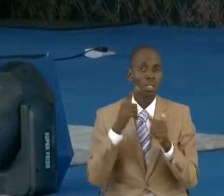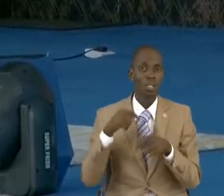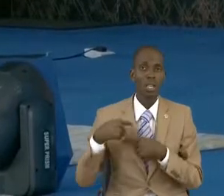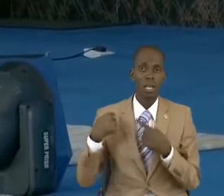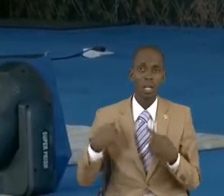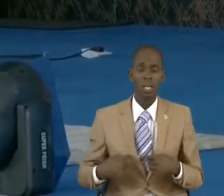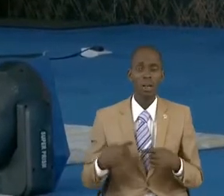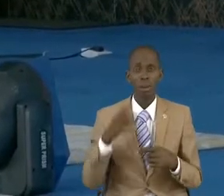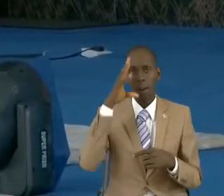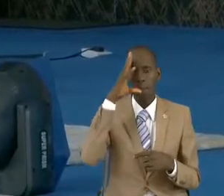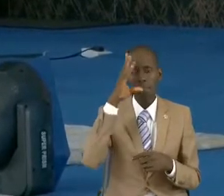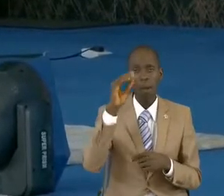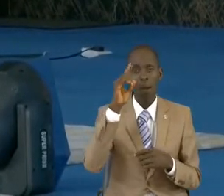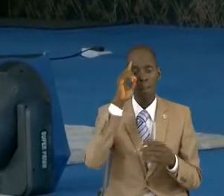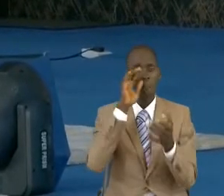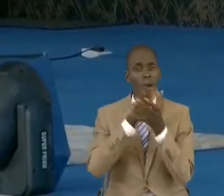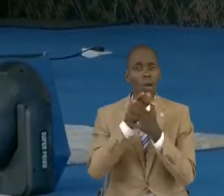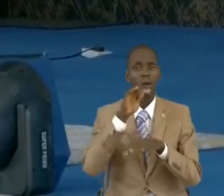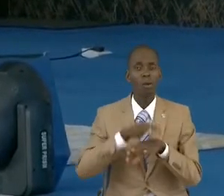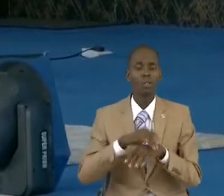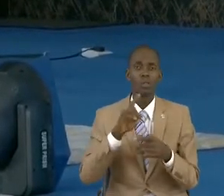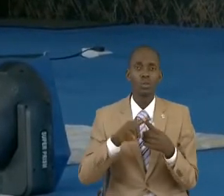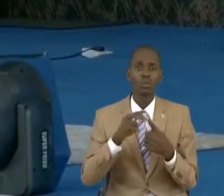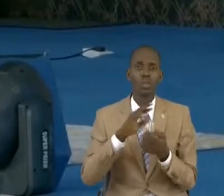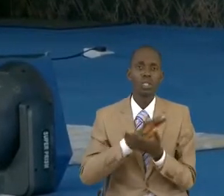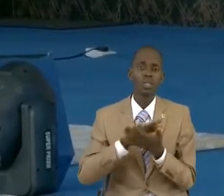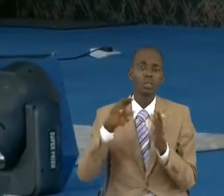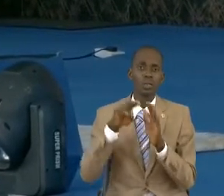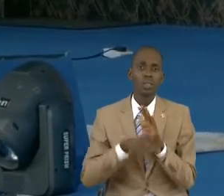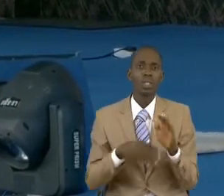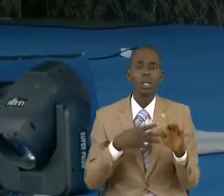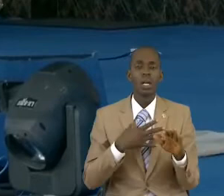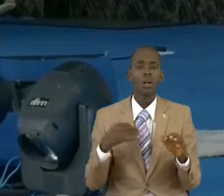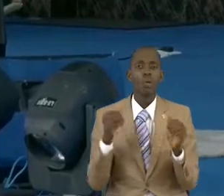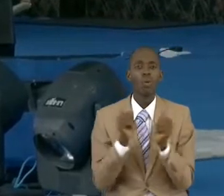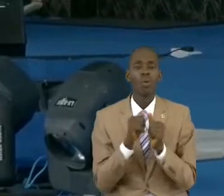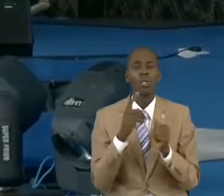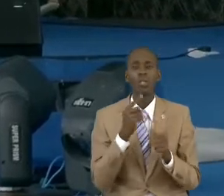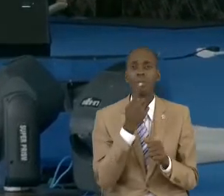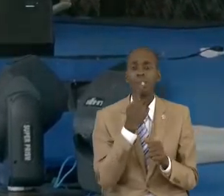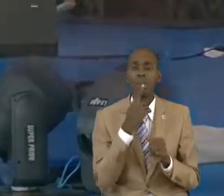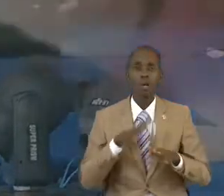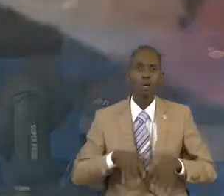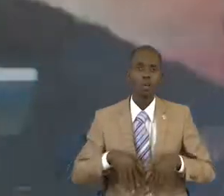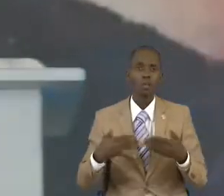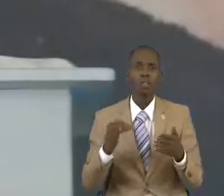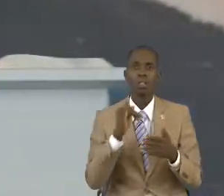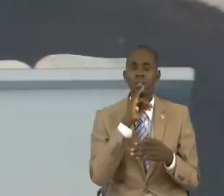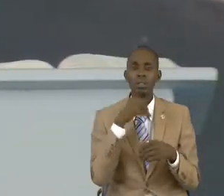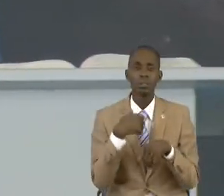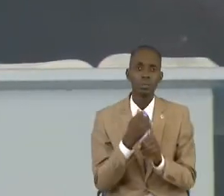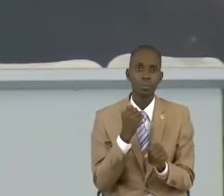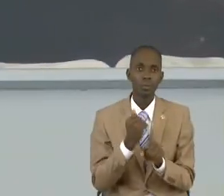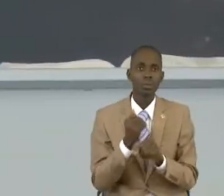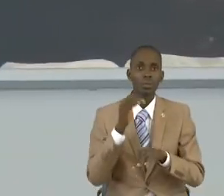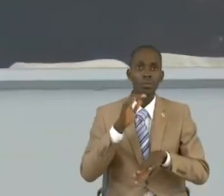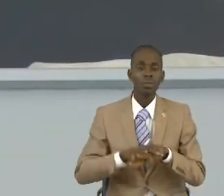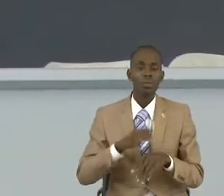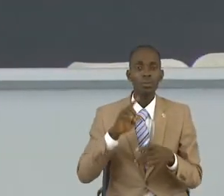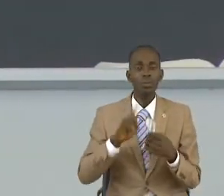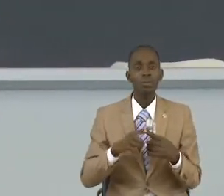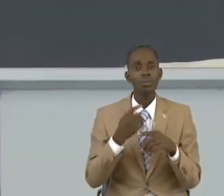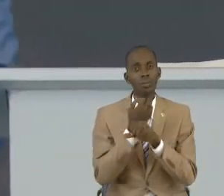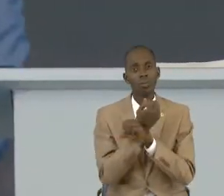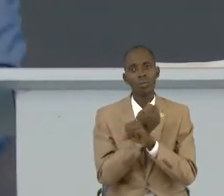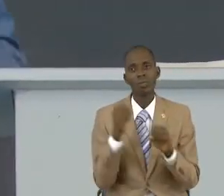believeth unto righteousness, and with the mouth confession is made unto salvation. You see